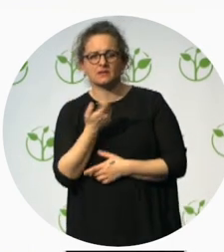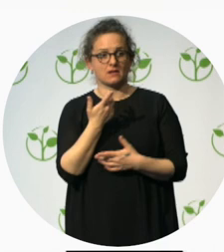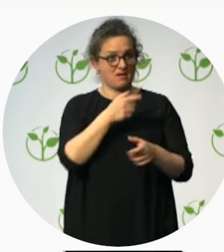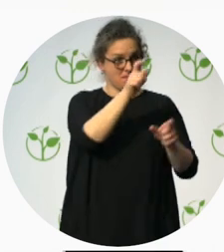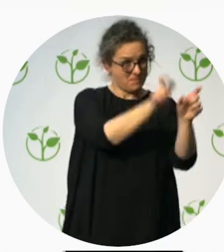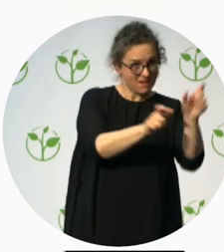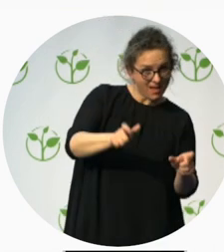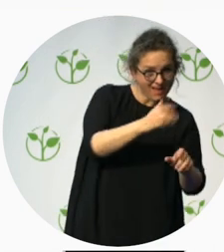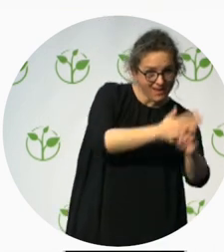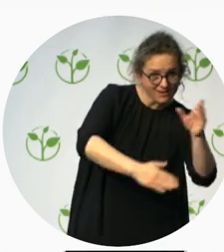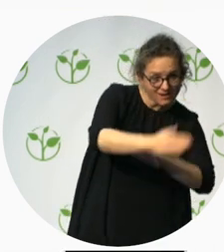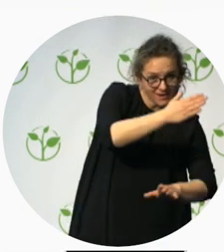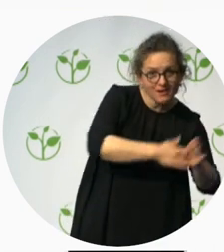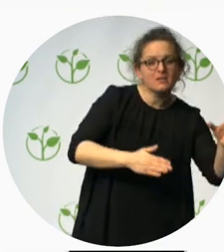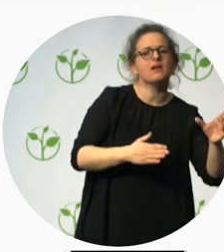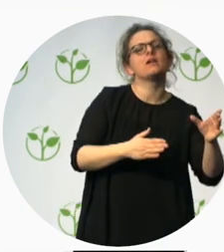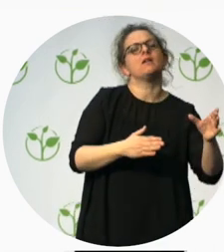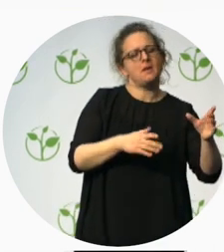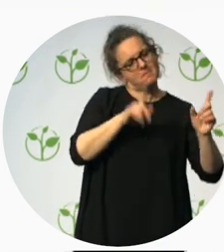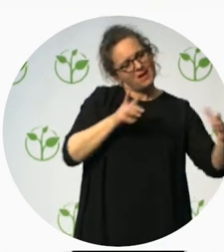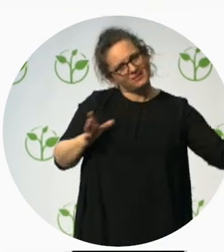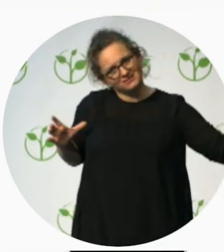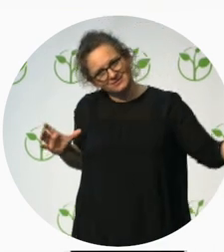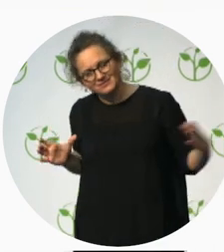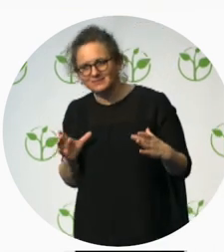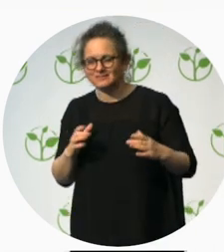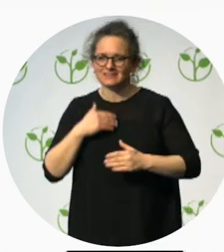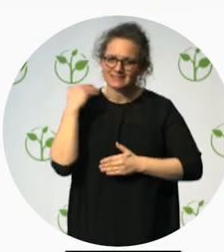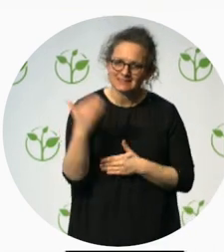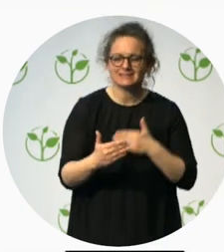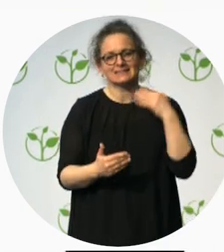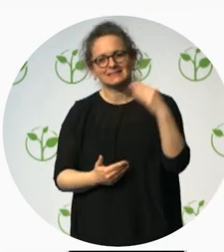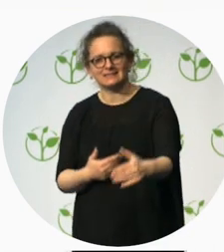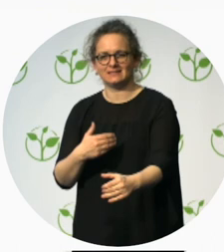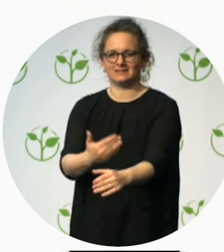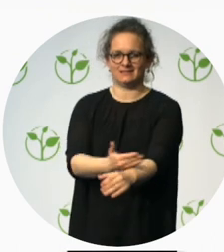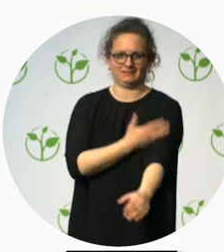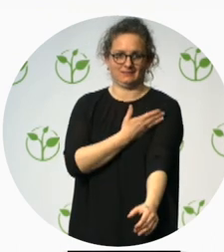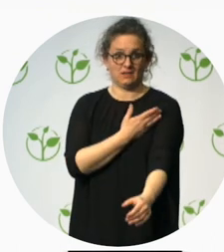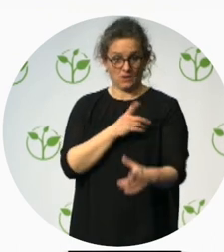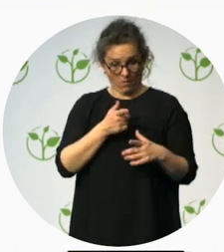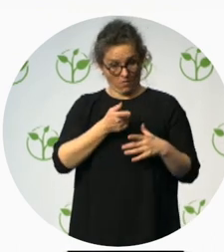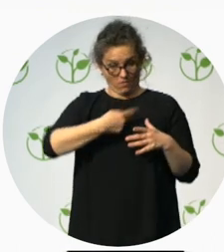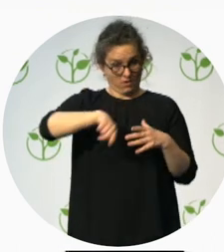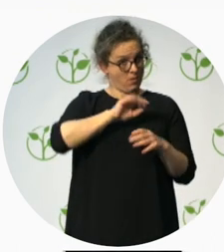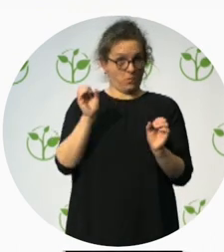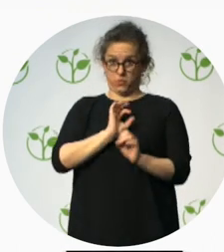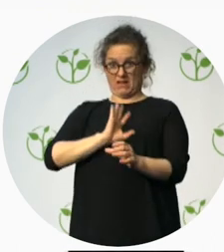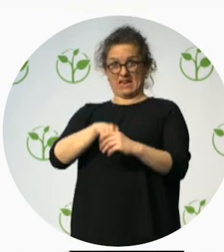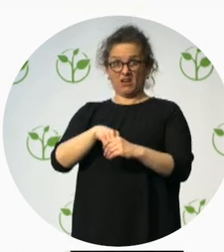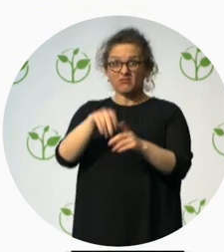about us without us. Turning this obligation into reality requires new and increased